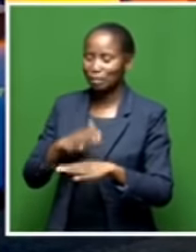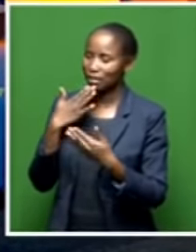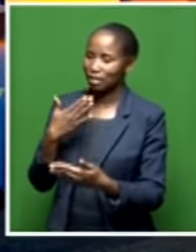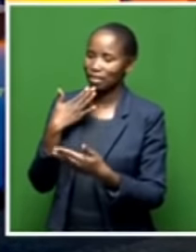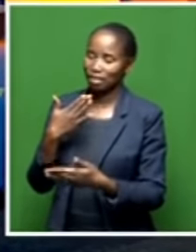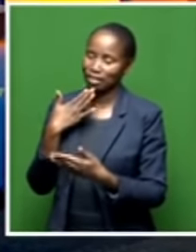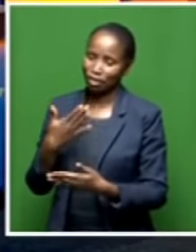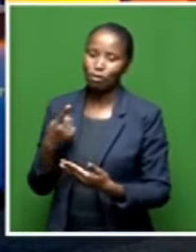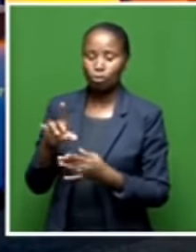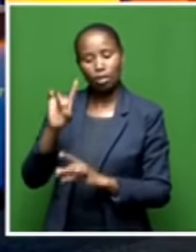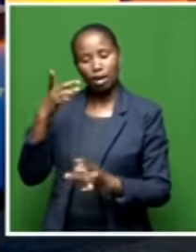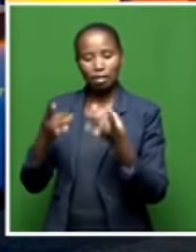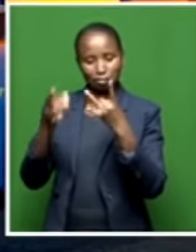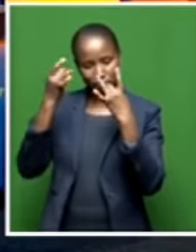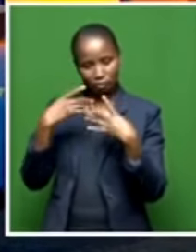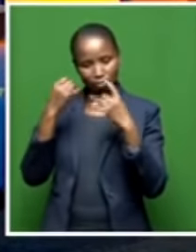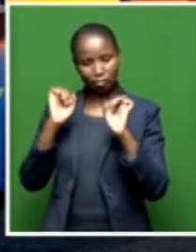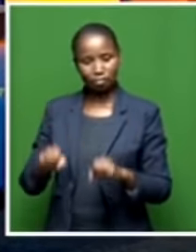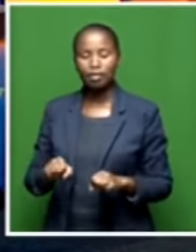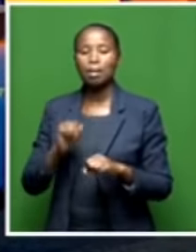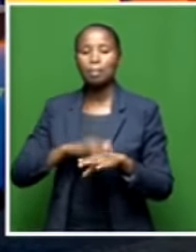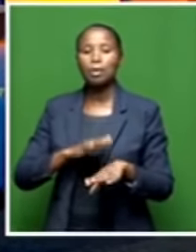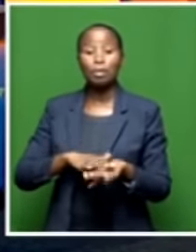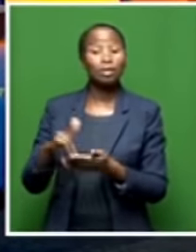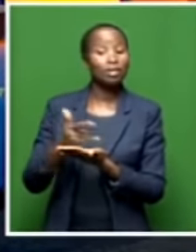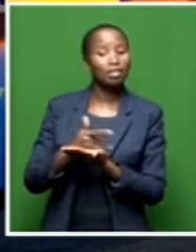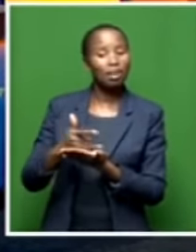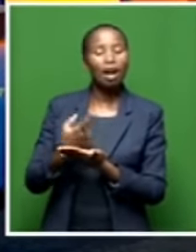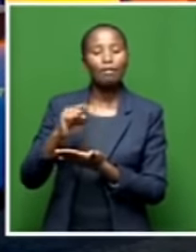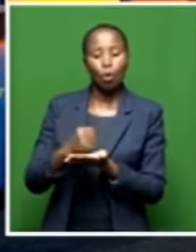conversation throughout the week about just some of these developments that we are seeing on the ground.